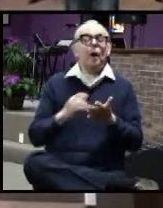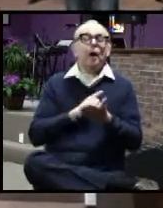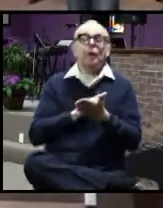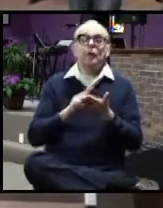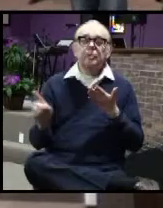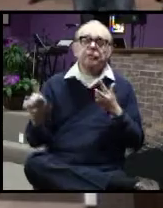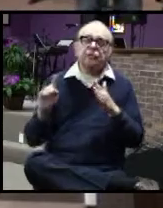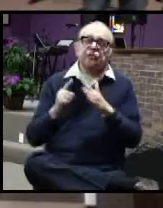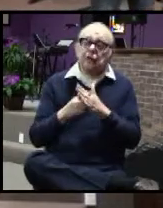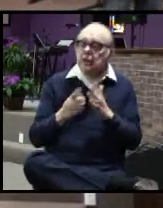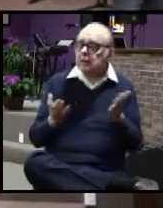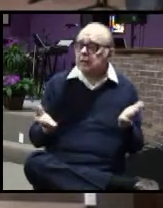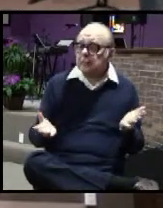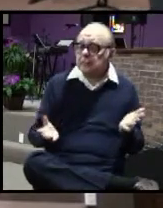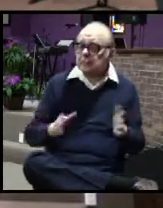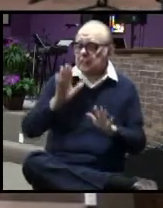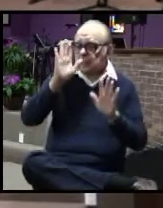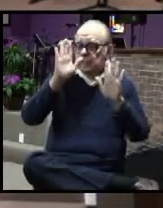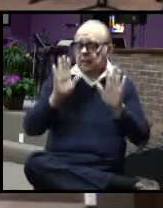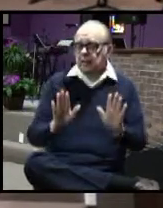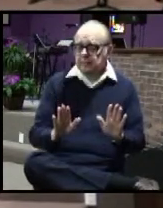out